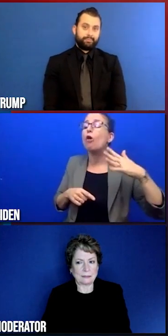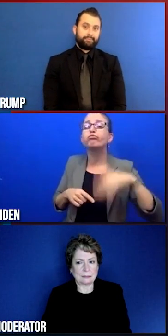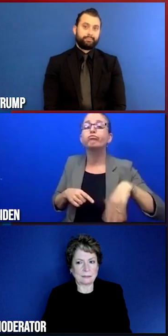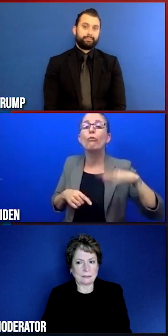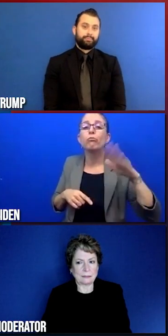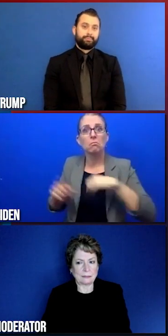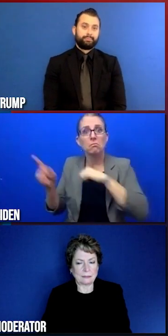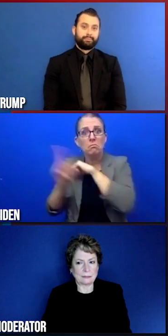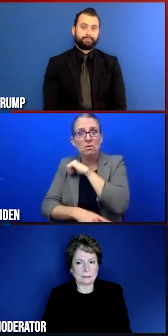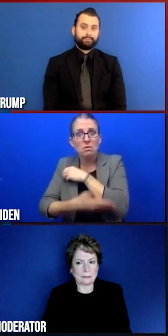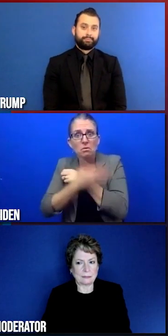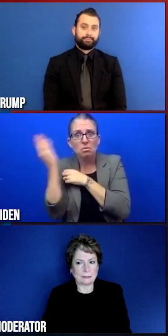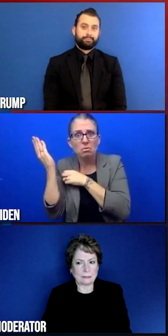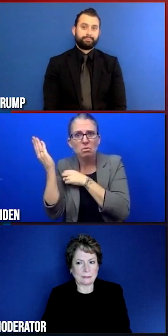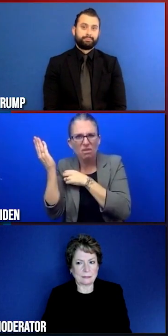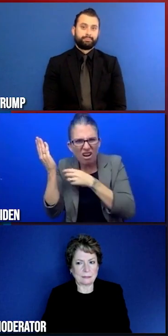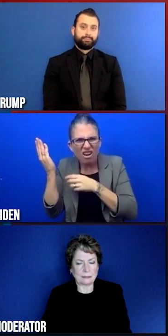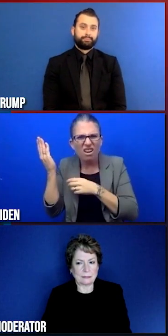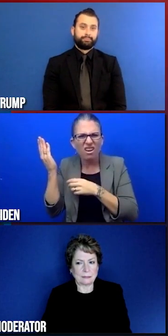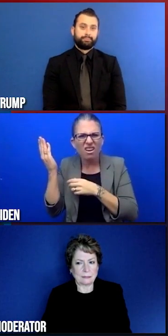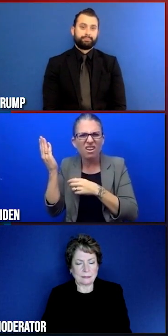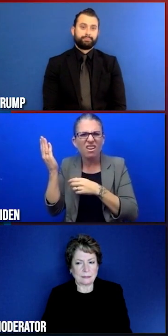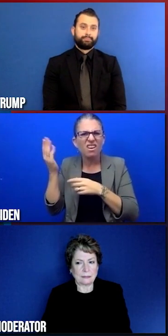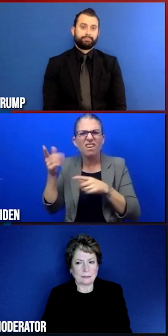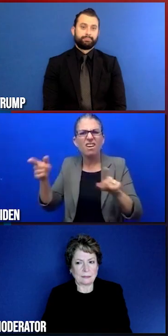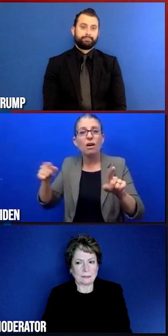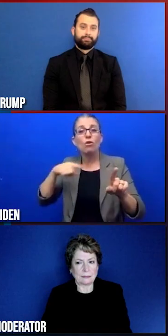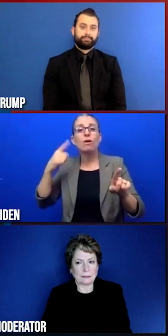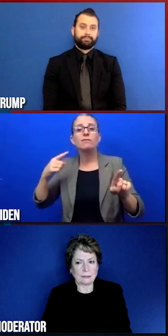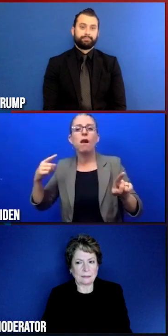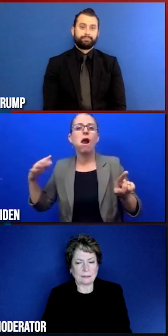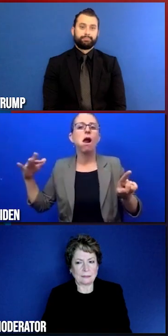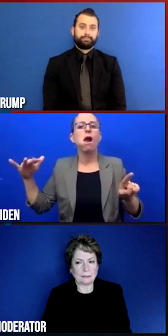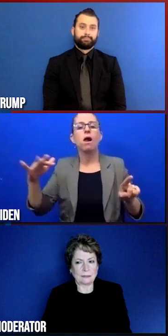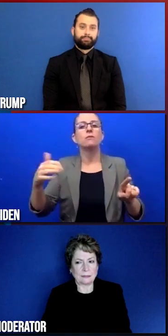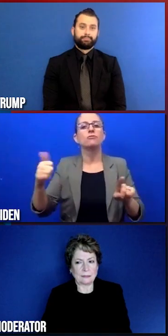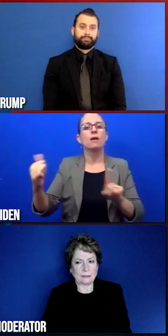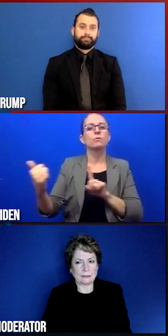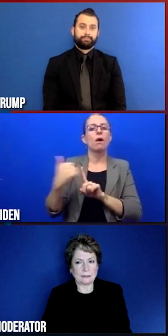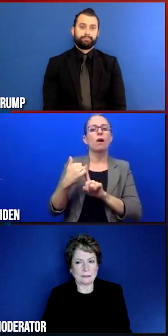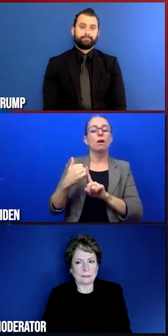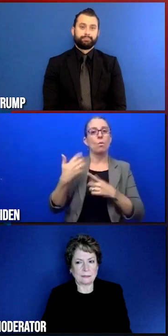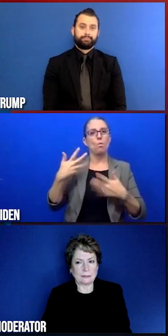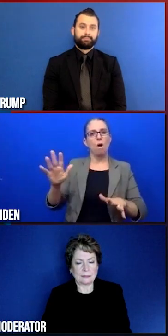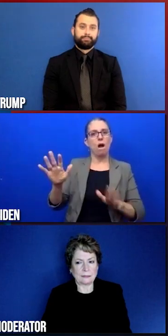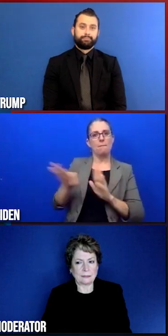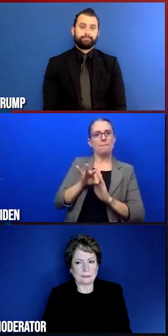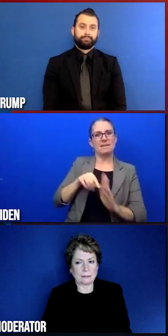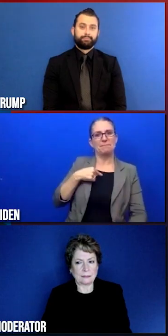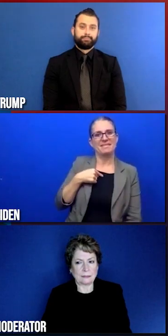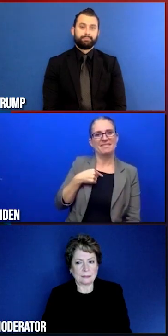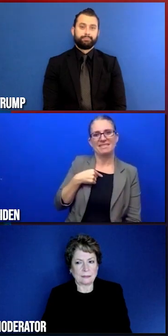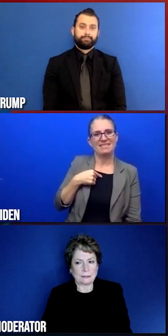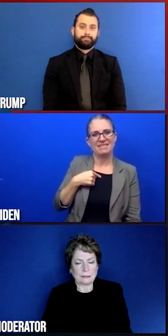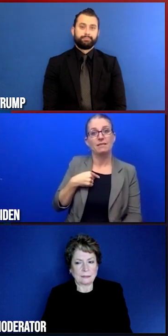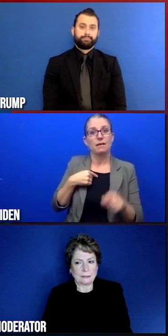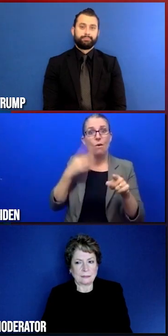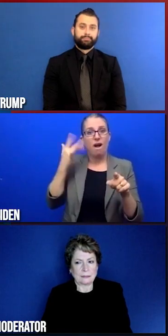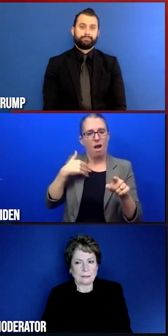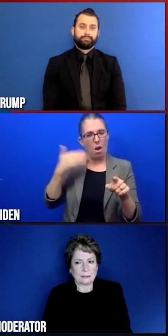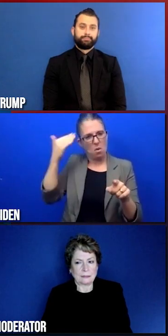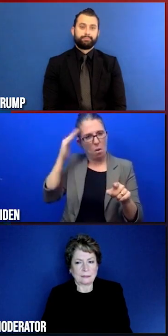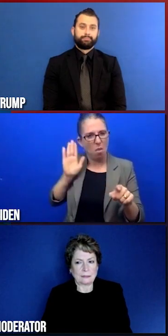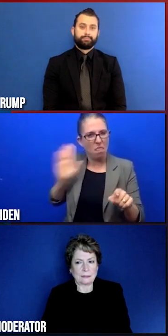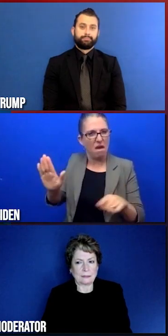get elected the next president of the United States because they know I know them and they know me. I don't understand why